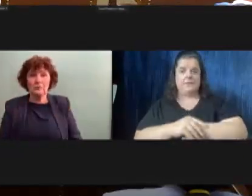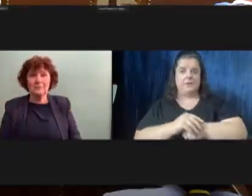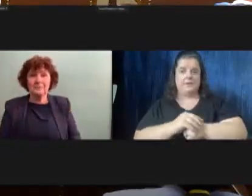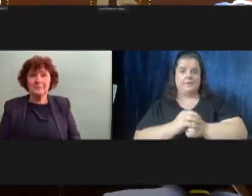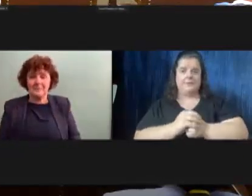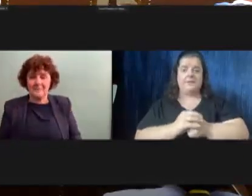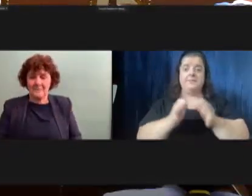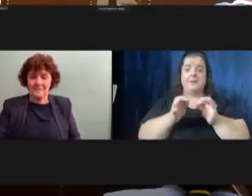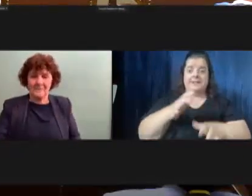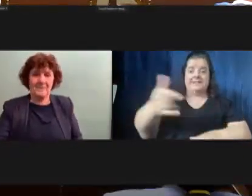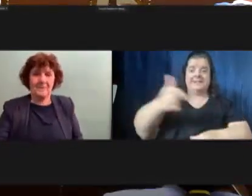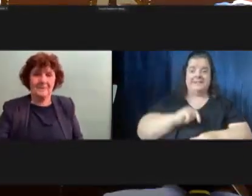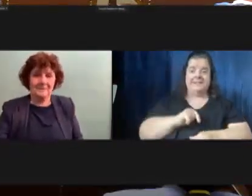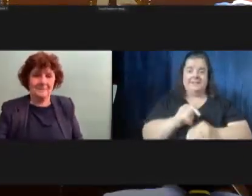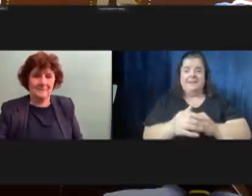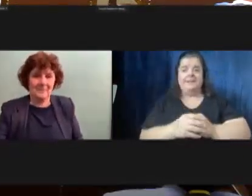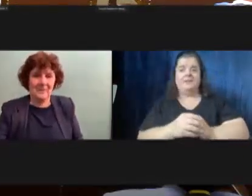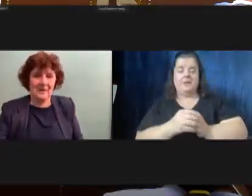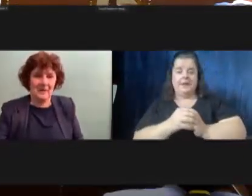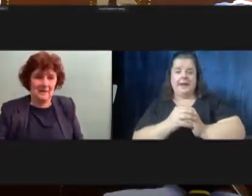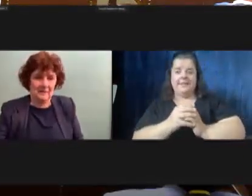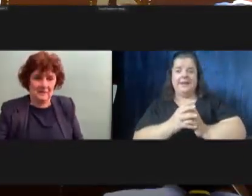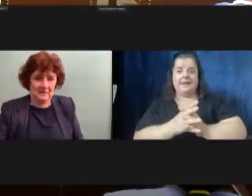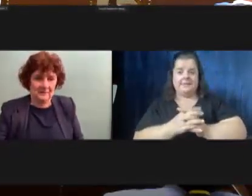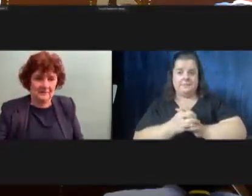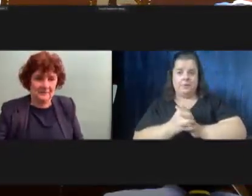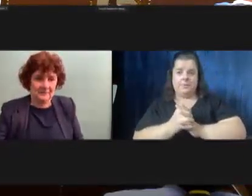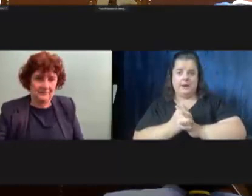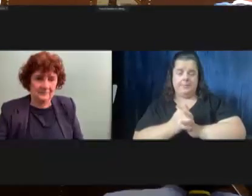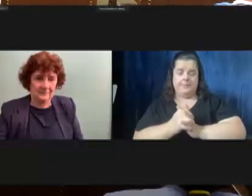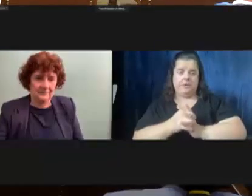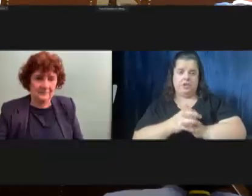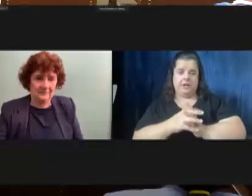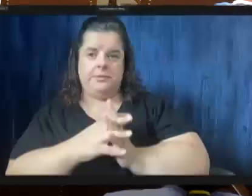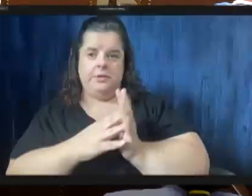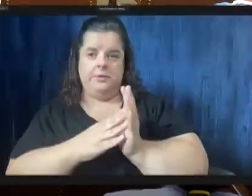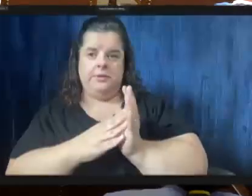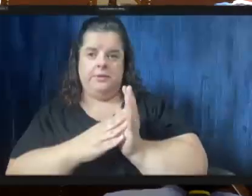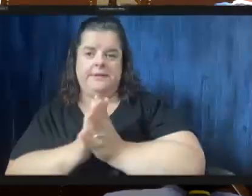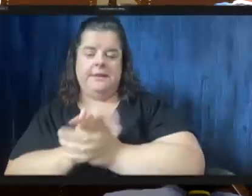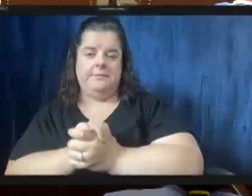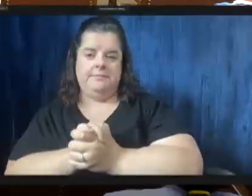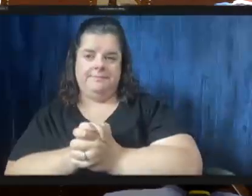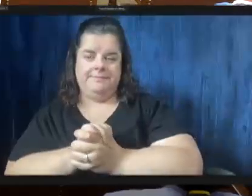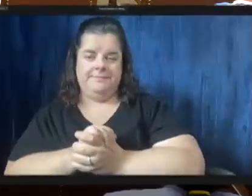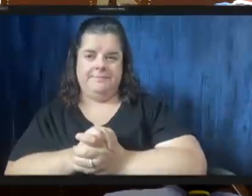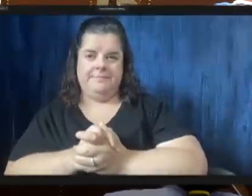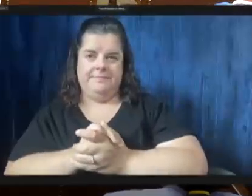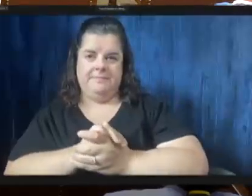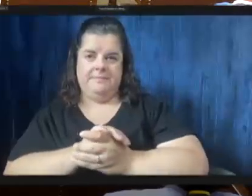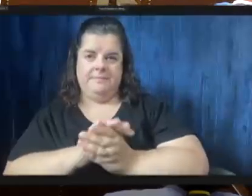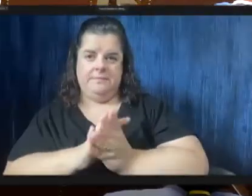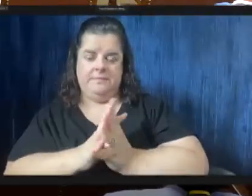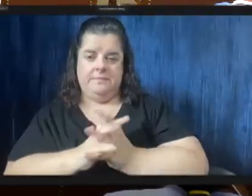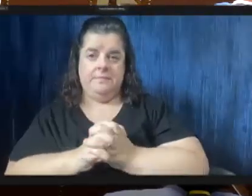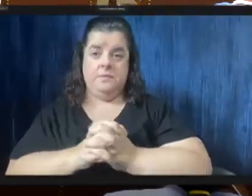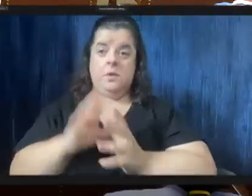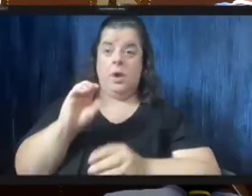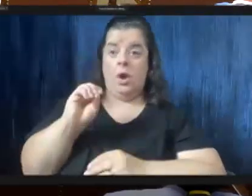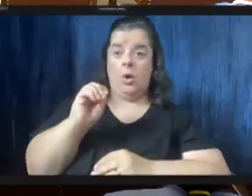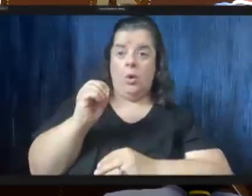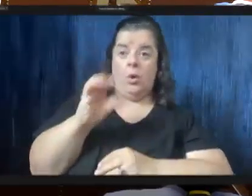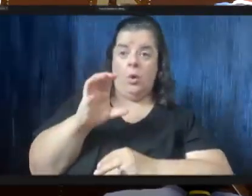Thank you very much. Our next registered speaker is Chief Pumajay Chakman